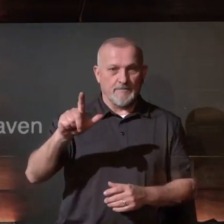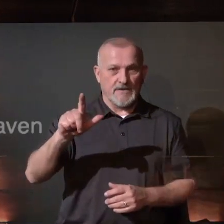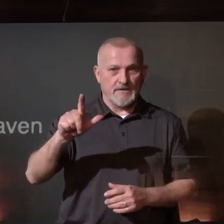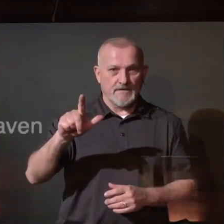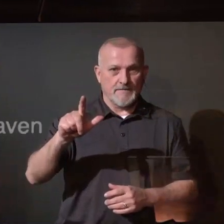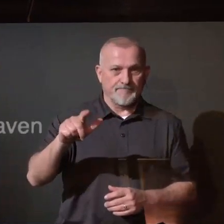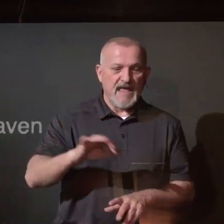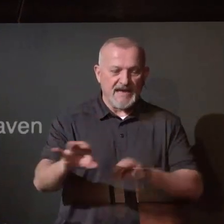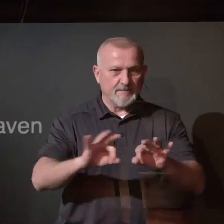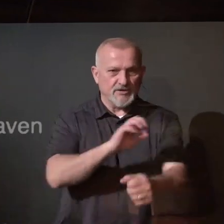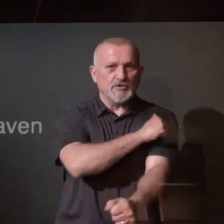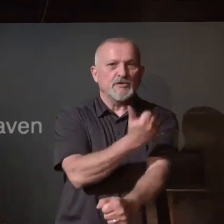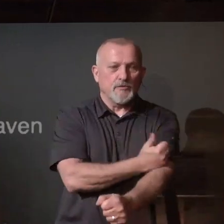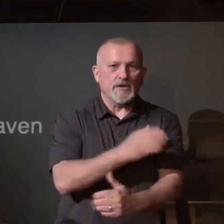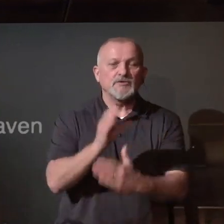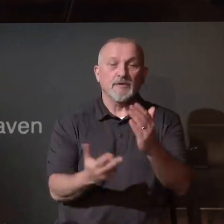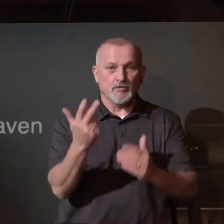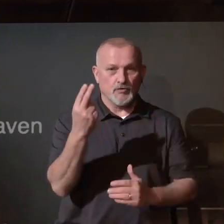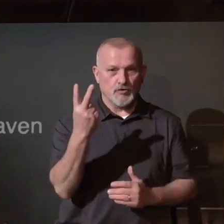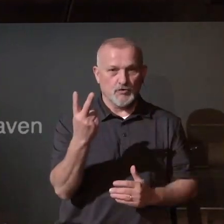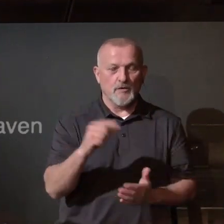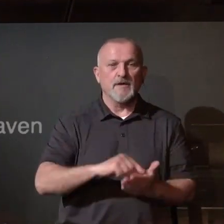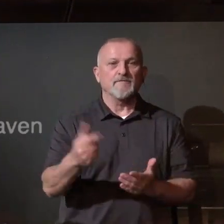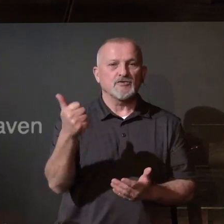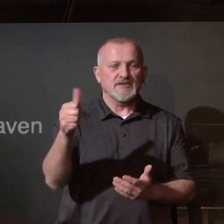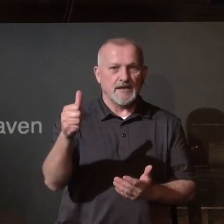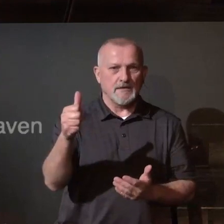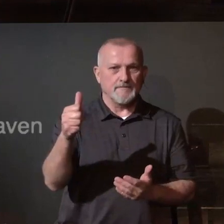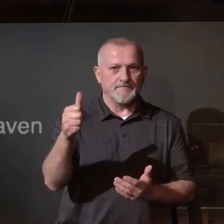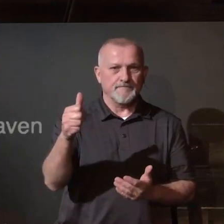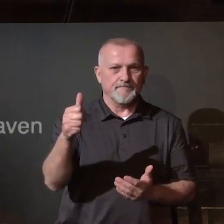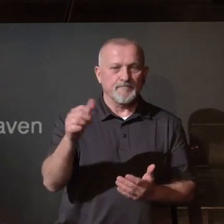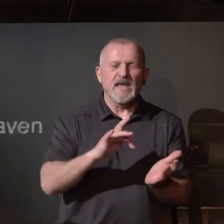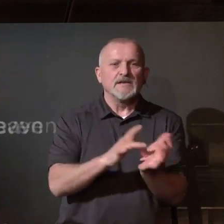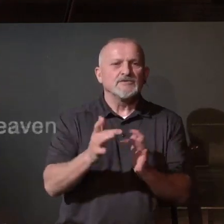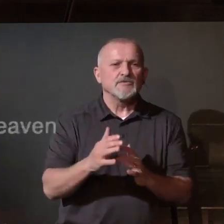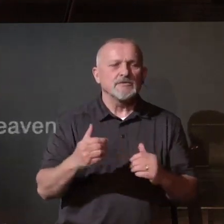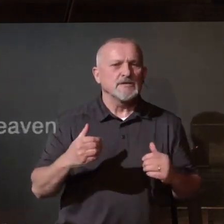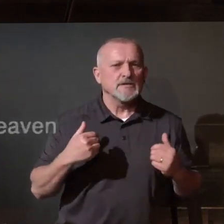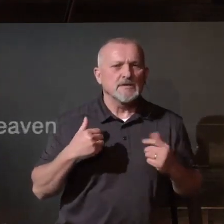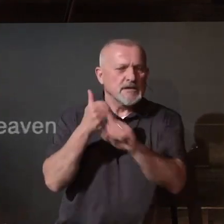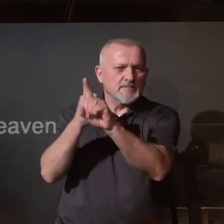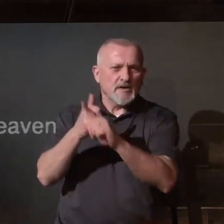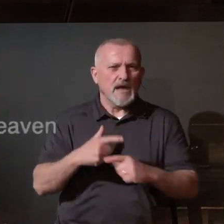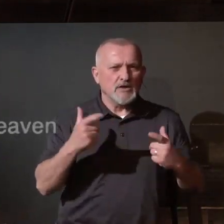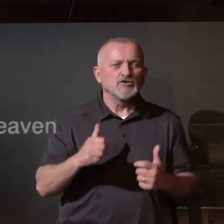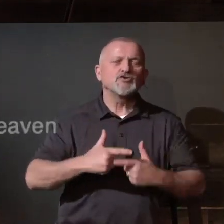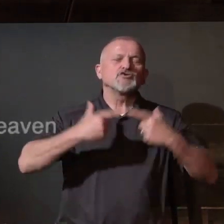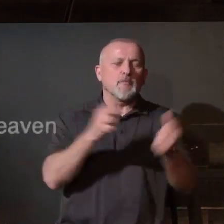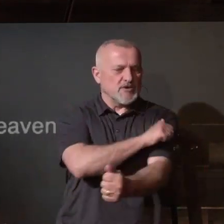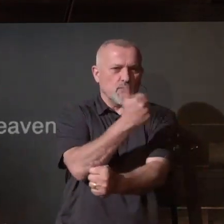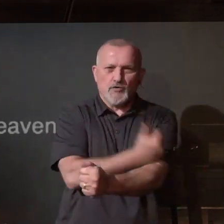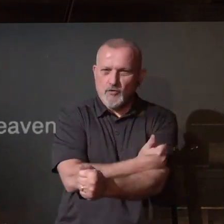Jesus Christ has that no other person has. Philippians chapter 2, verse 10, it says, Jesus has so much authority that even at the name